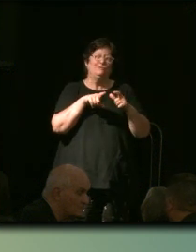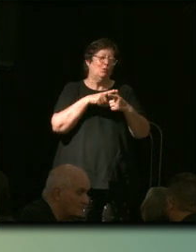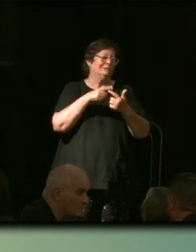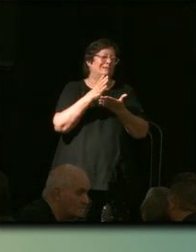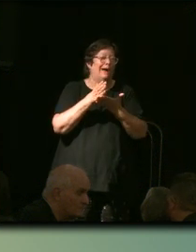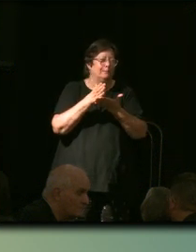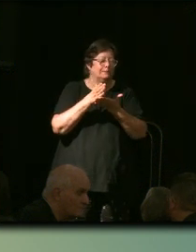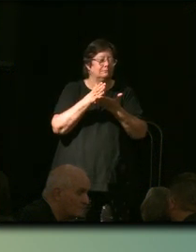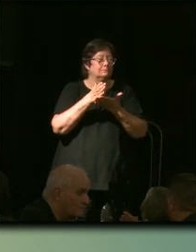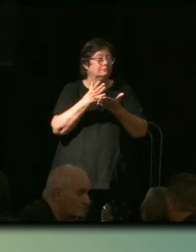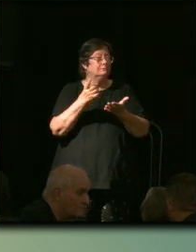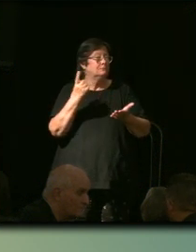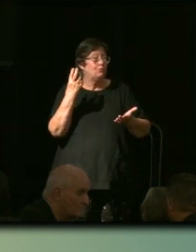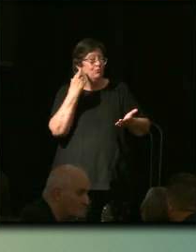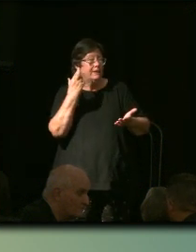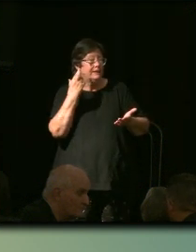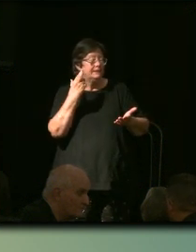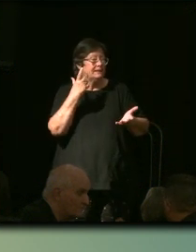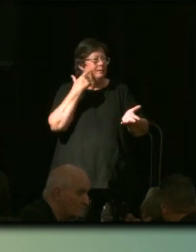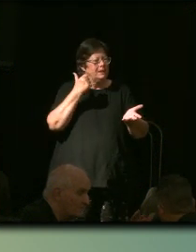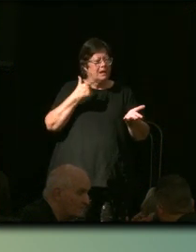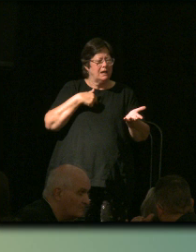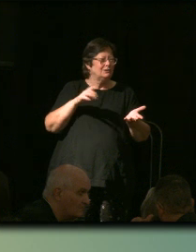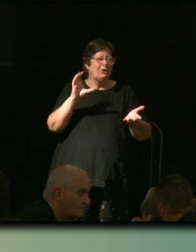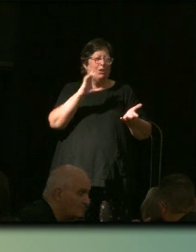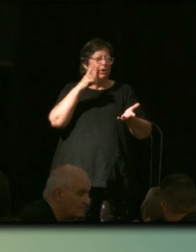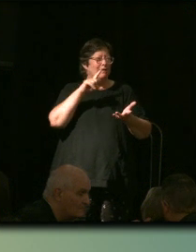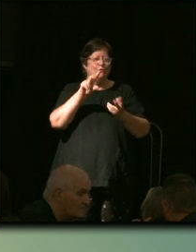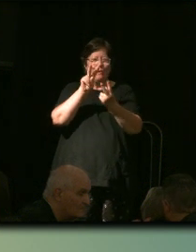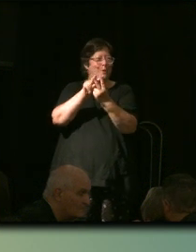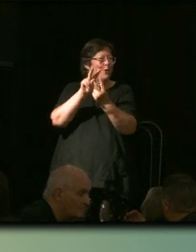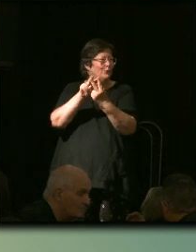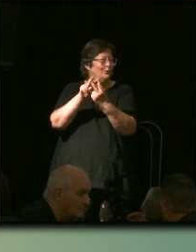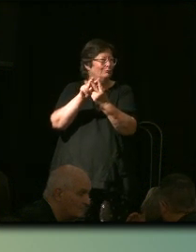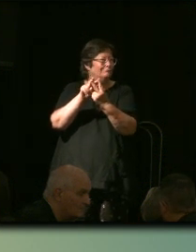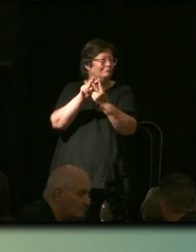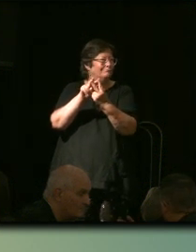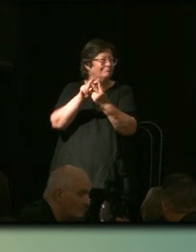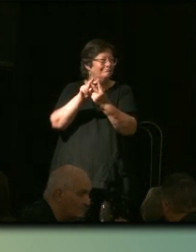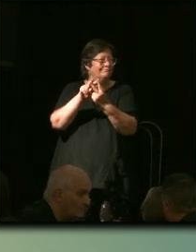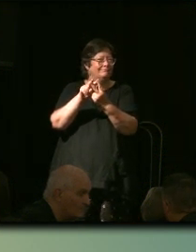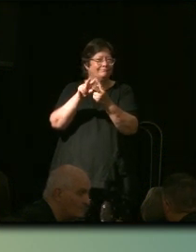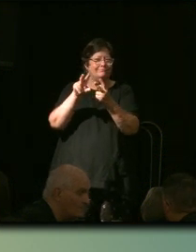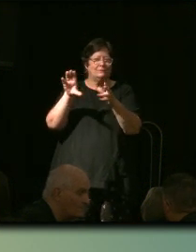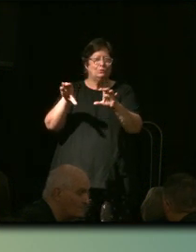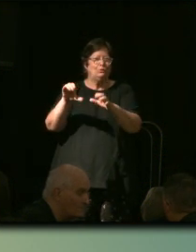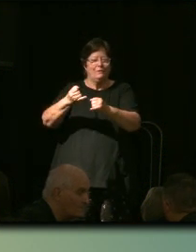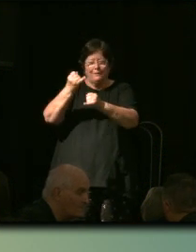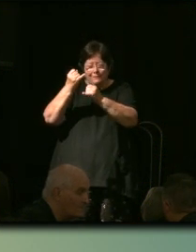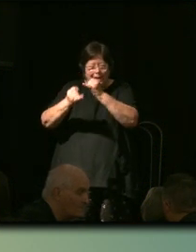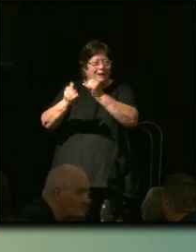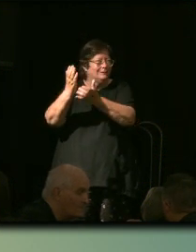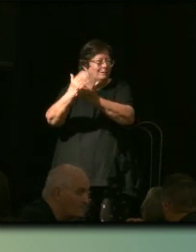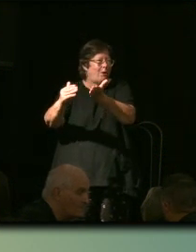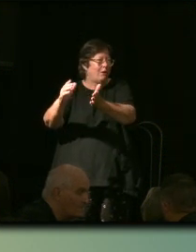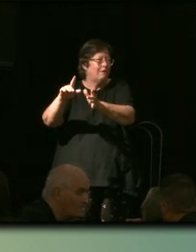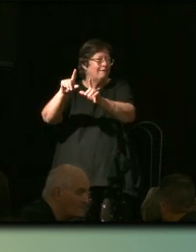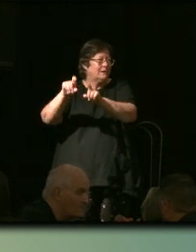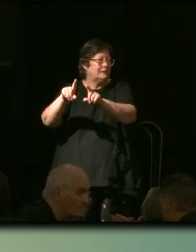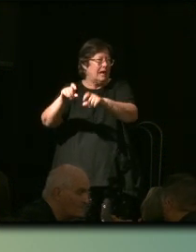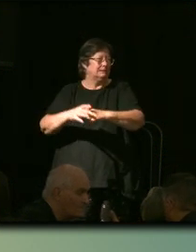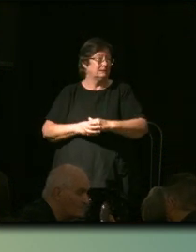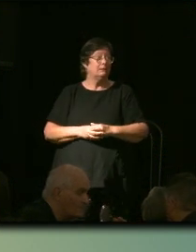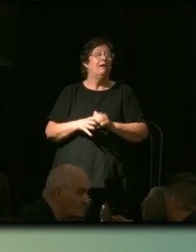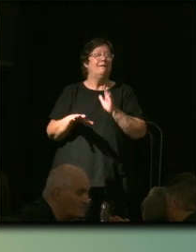terminated because ProQR is looking for a partner to conduct the last clinical trial, which they have